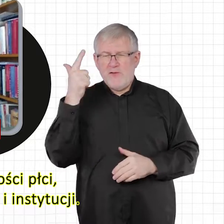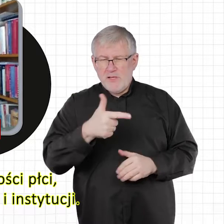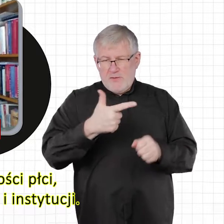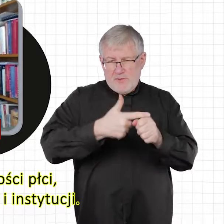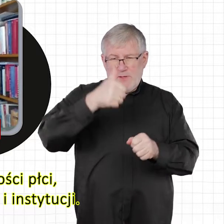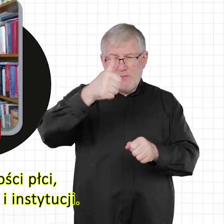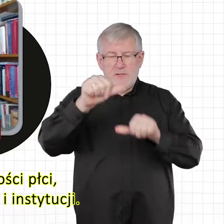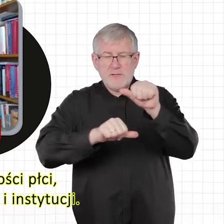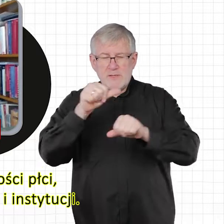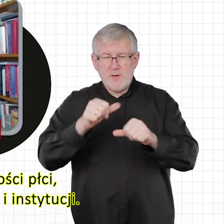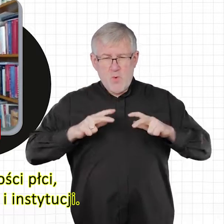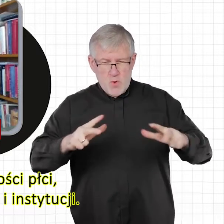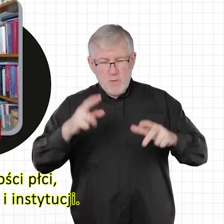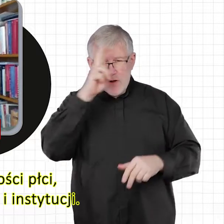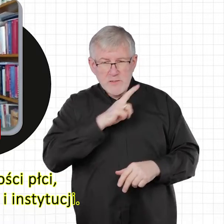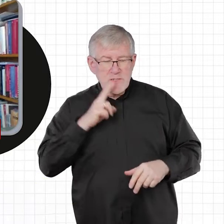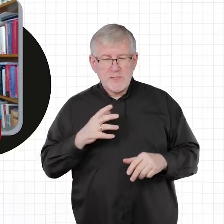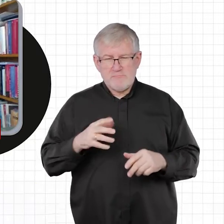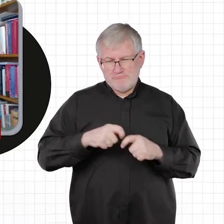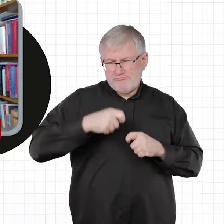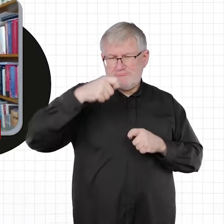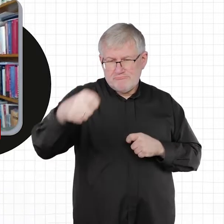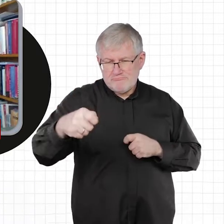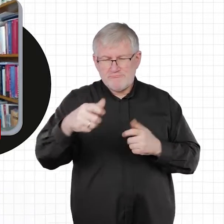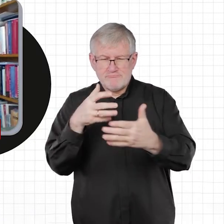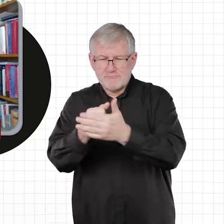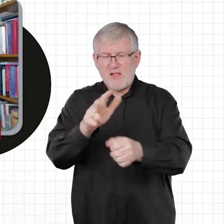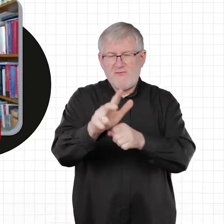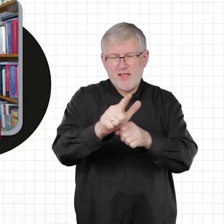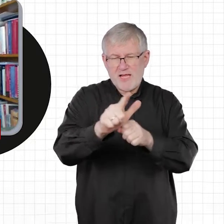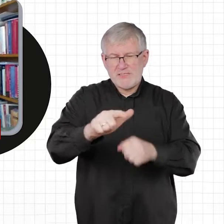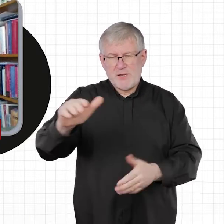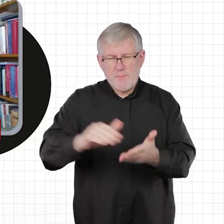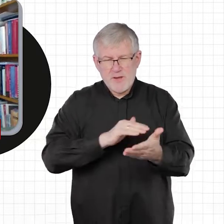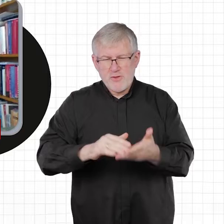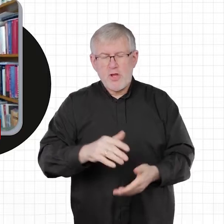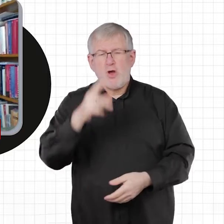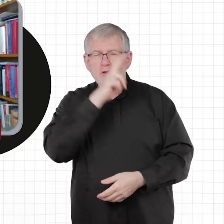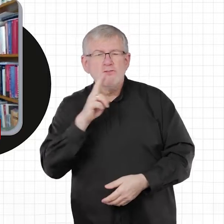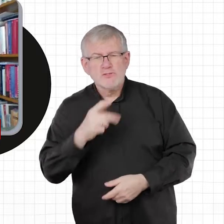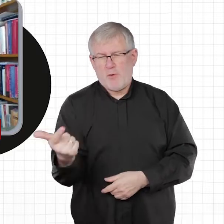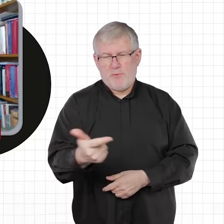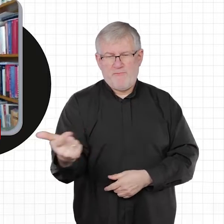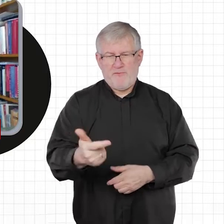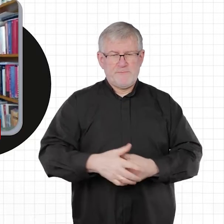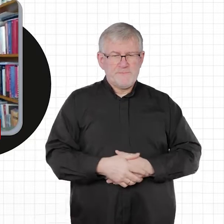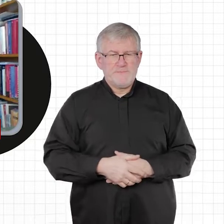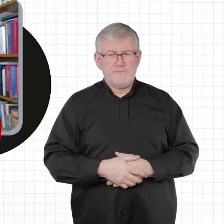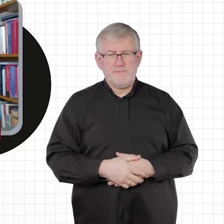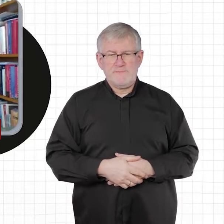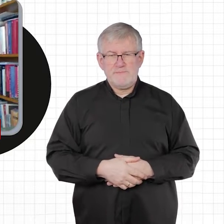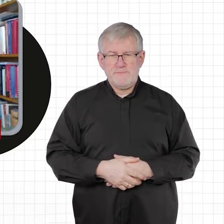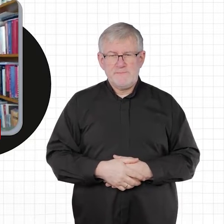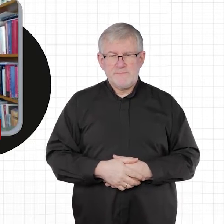and institutions. And now that the context is here, we could look, of course,